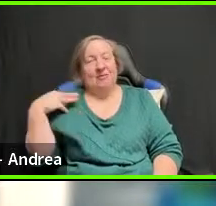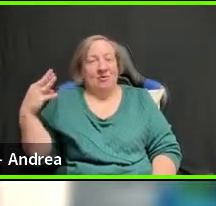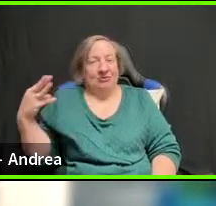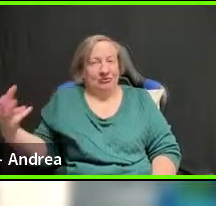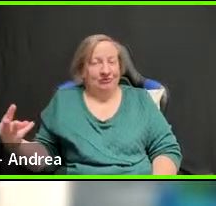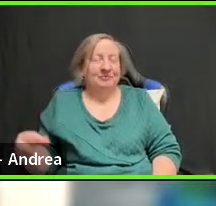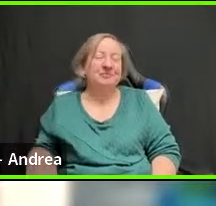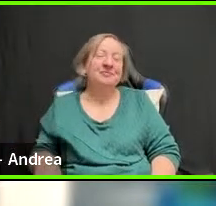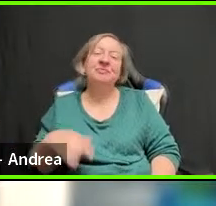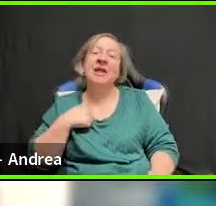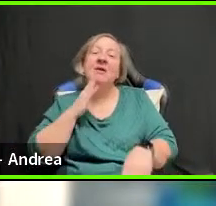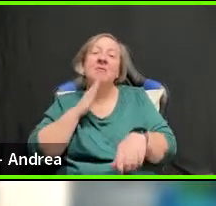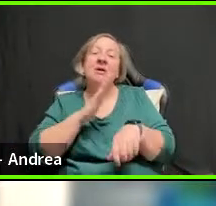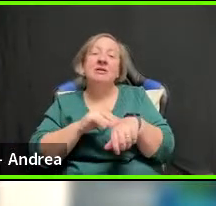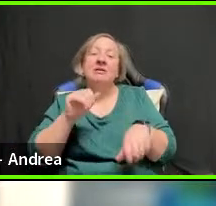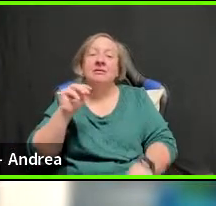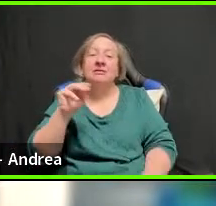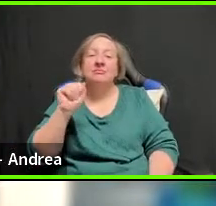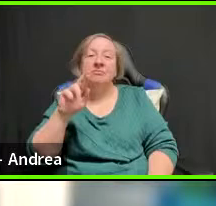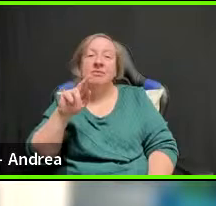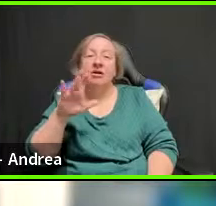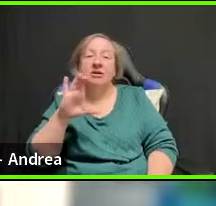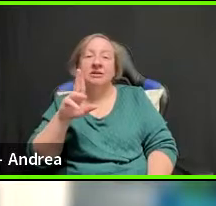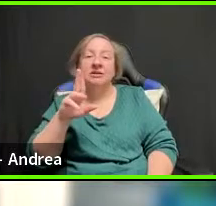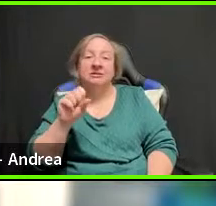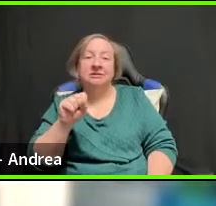And I will call on Marcus.